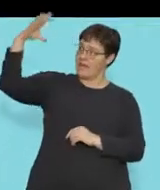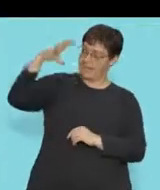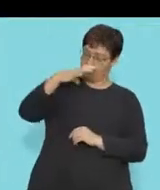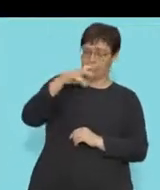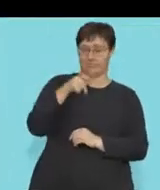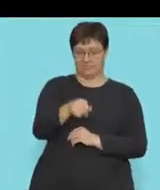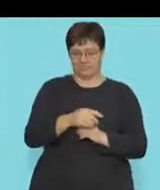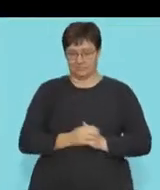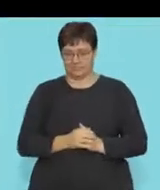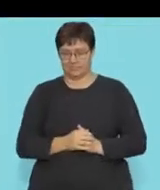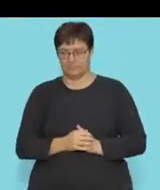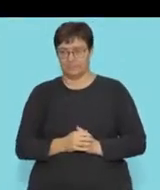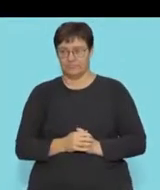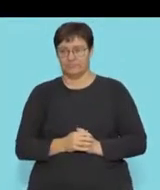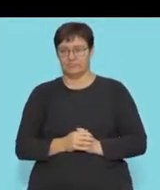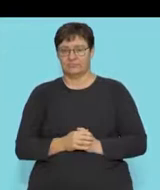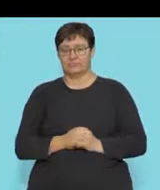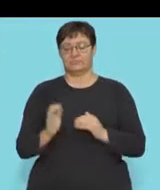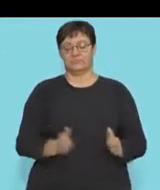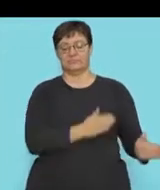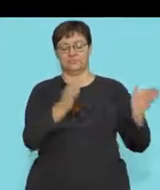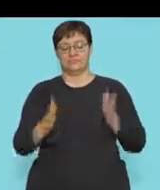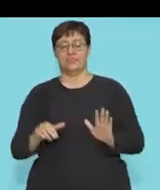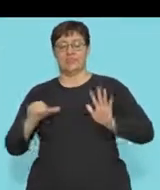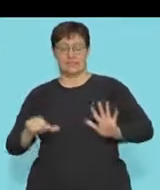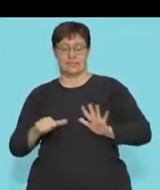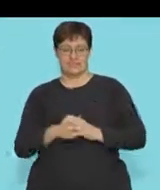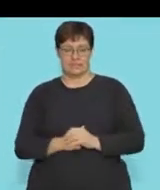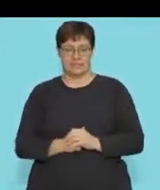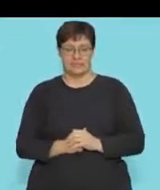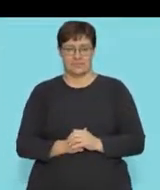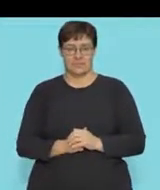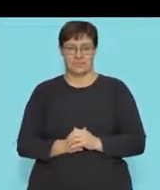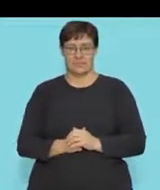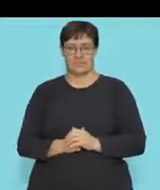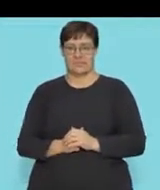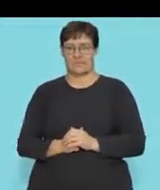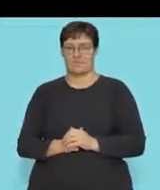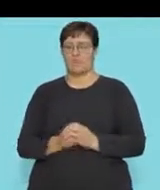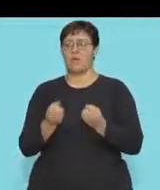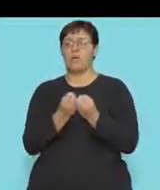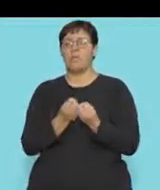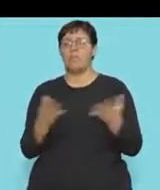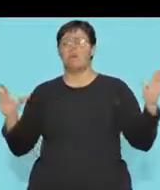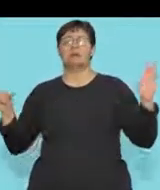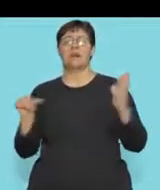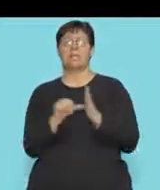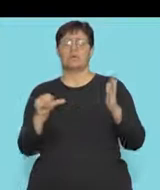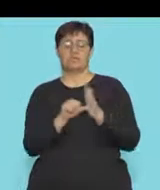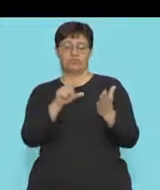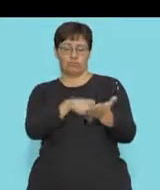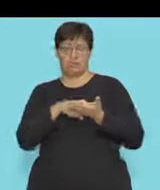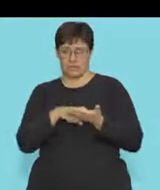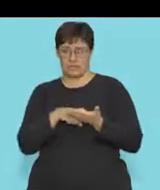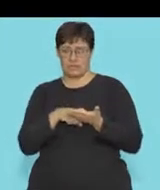there would be radiant energy. Let's look at 6. What is the most essential